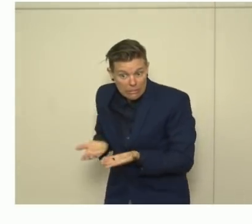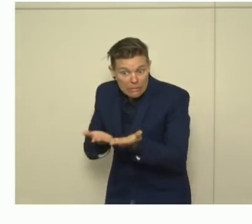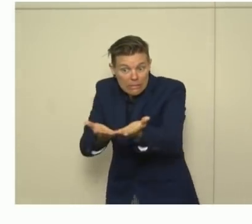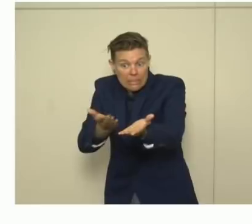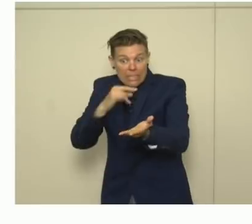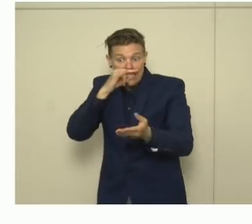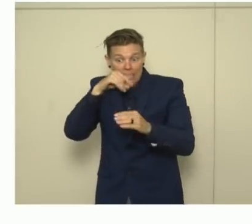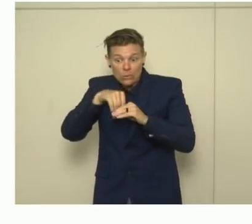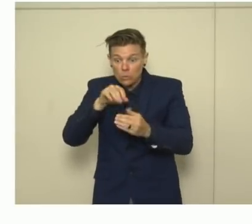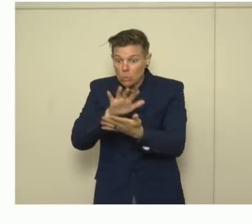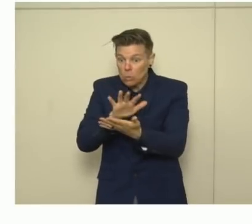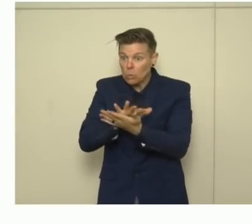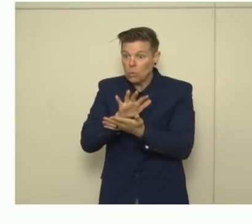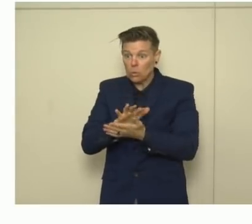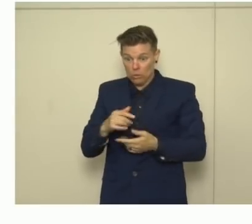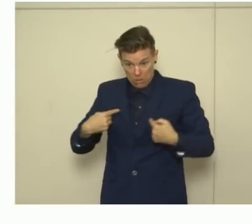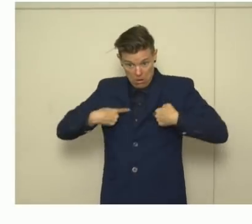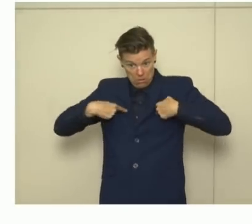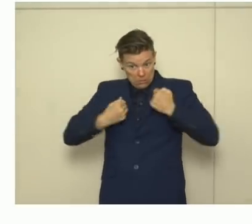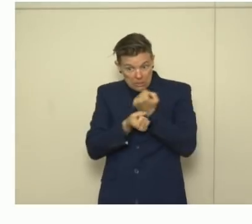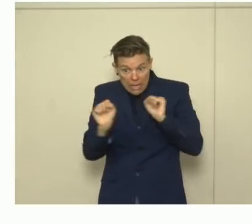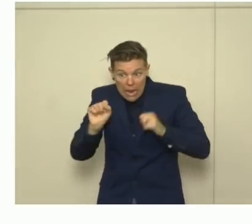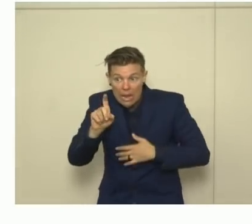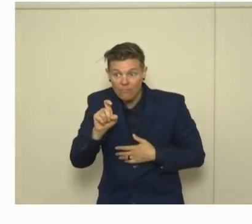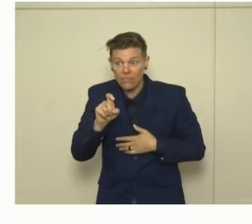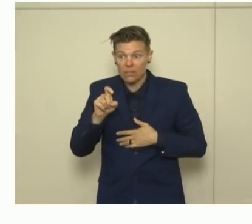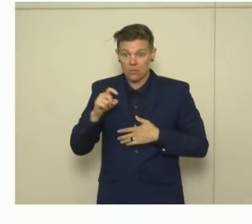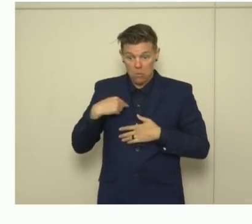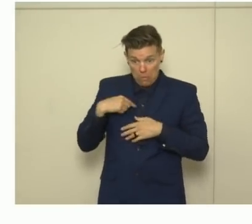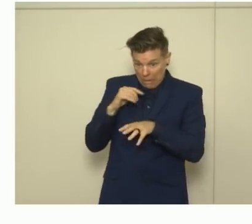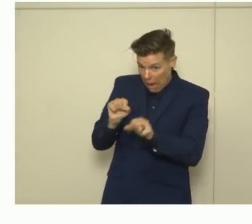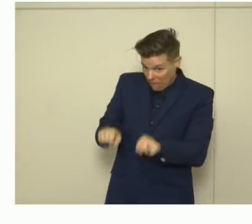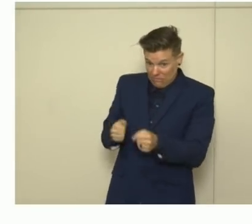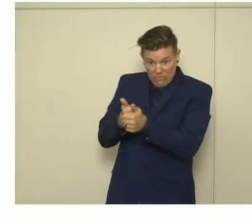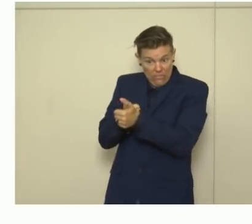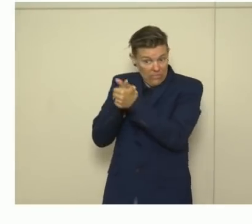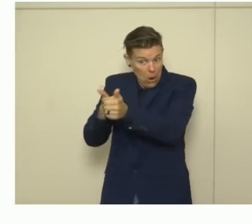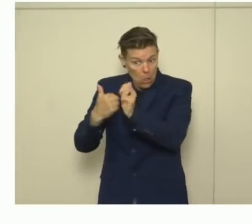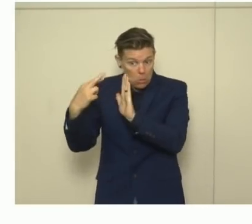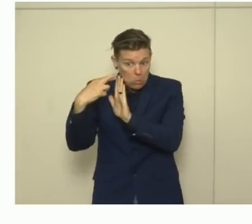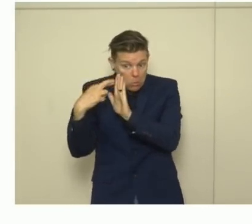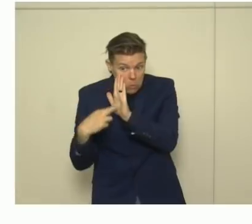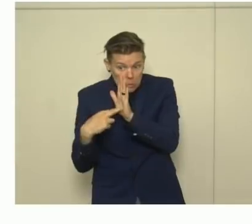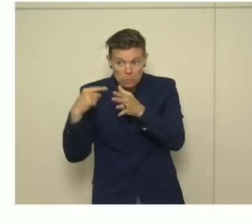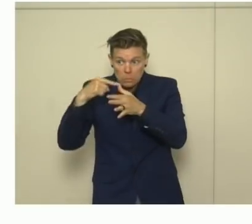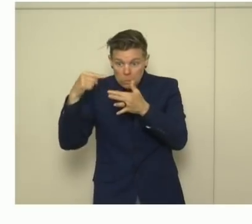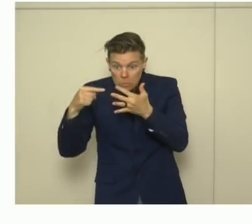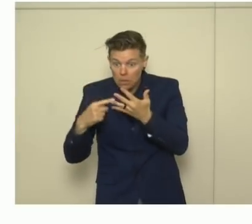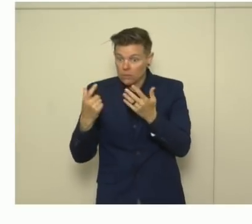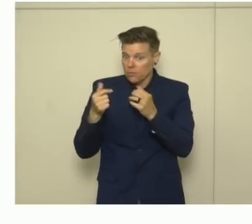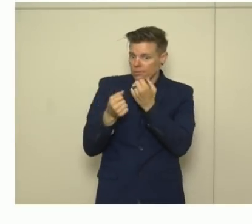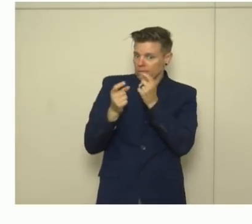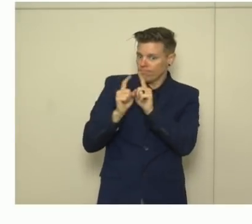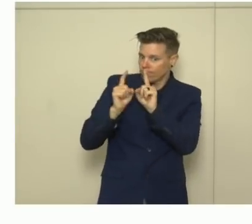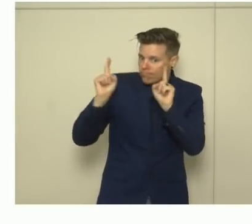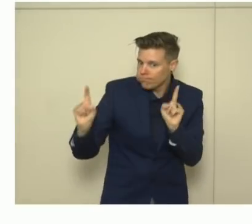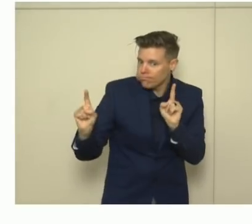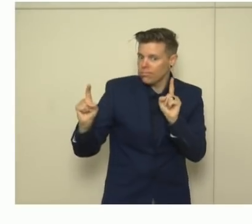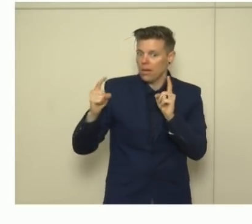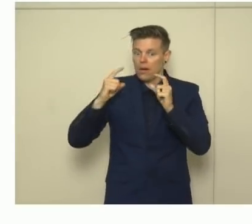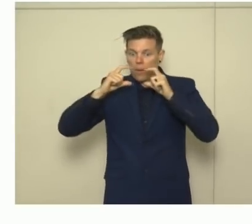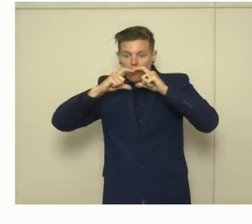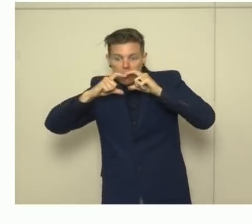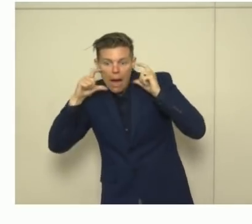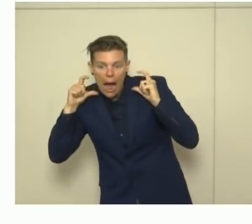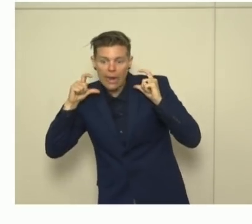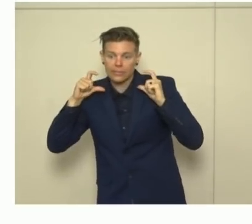to and that we will be adhering to the requirements for social distancing, face coverings, and other enhanced safety procedures